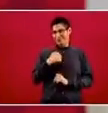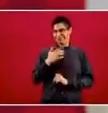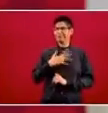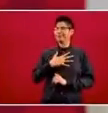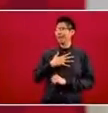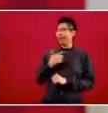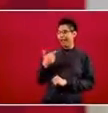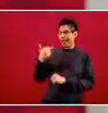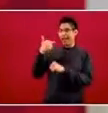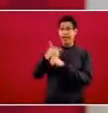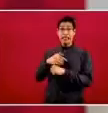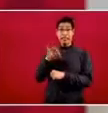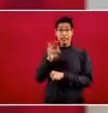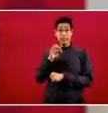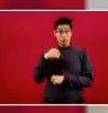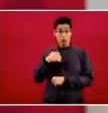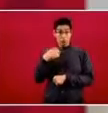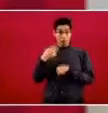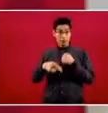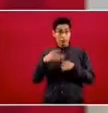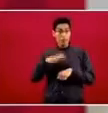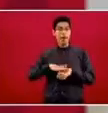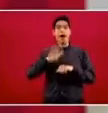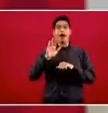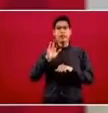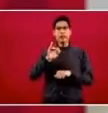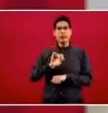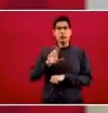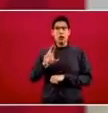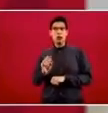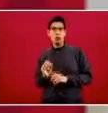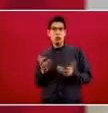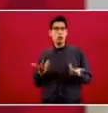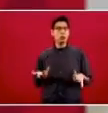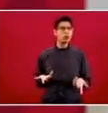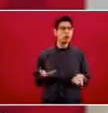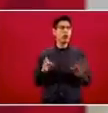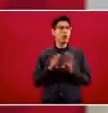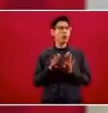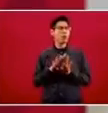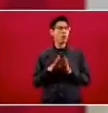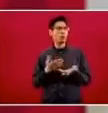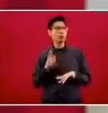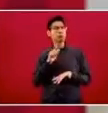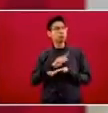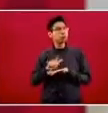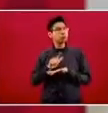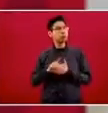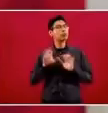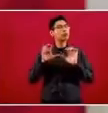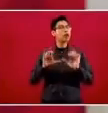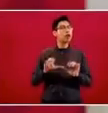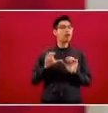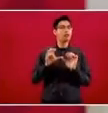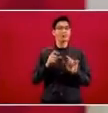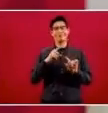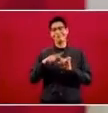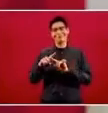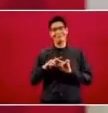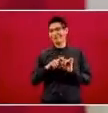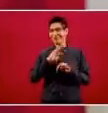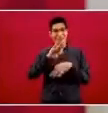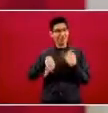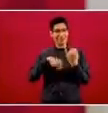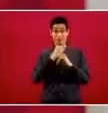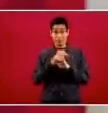gigantic database that will be of much help to us, but also to the citizens, because they